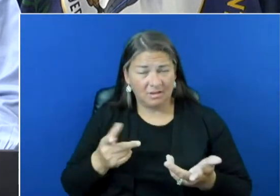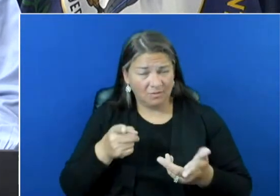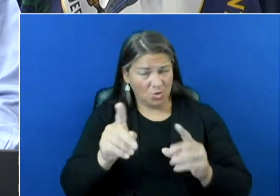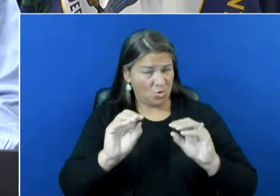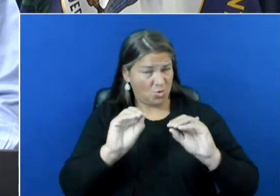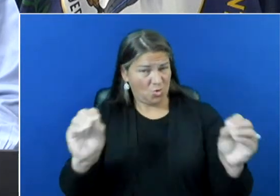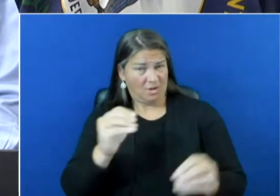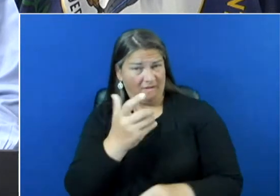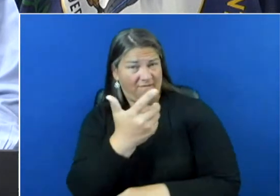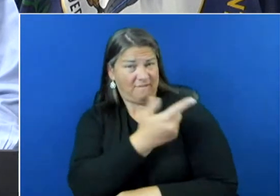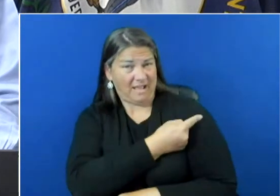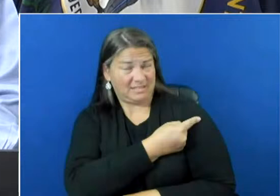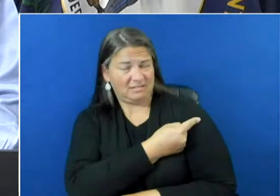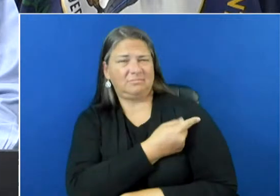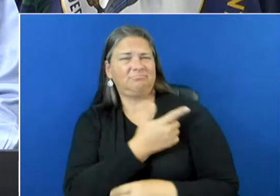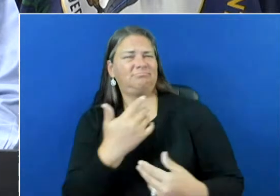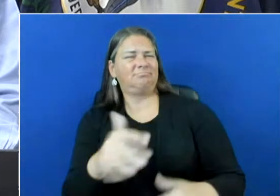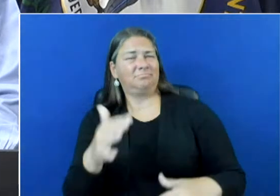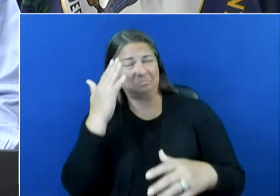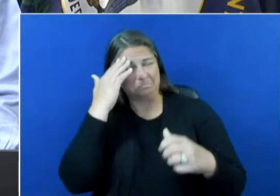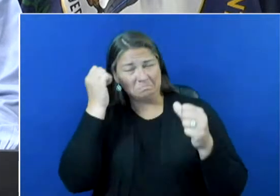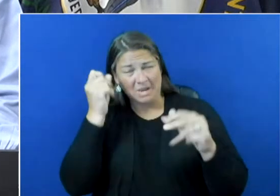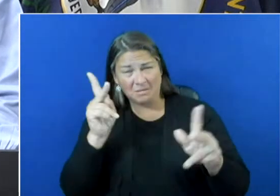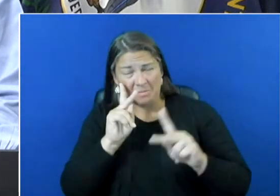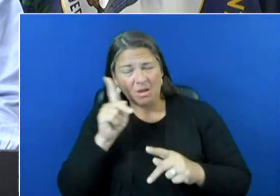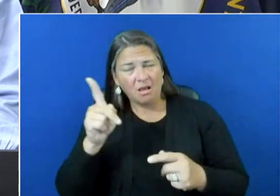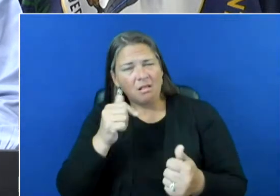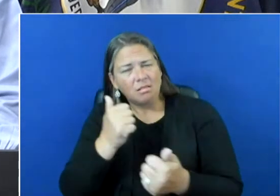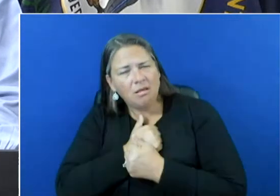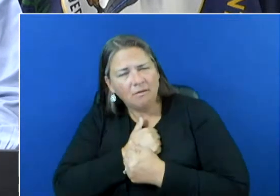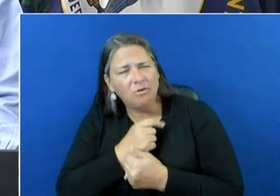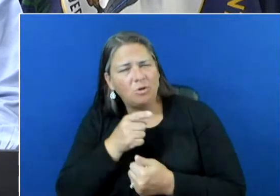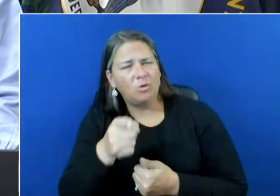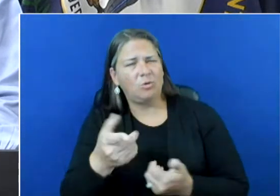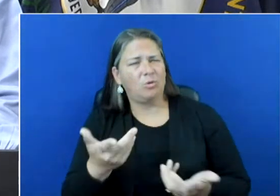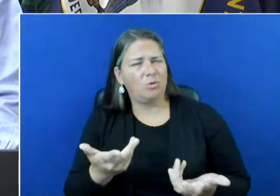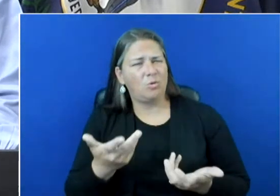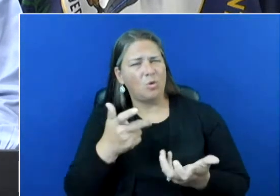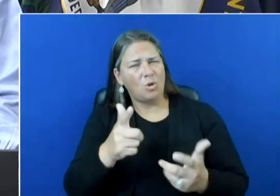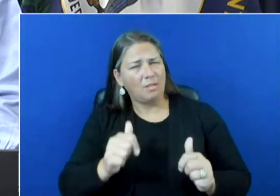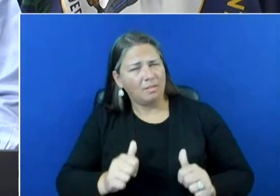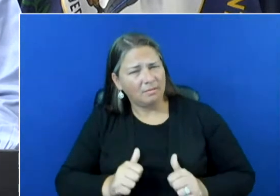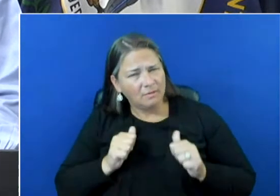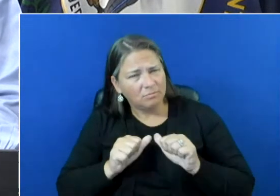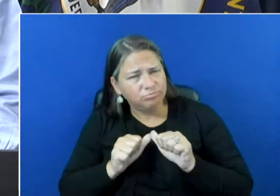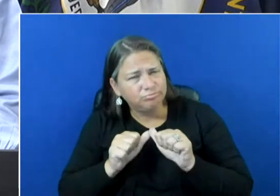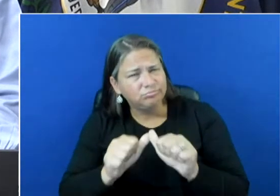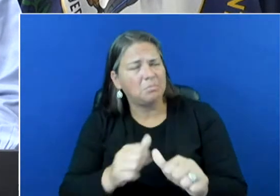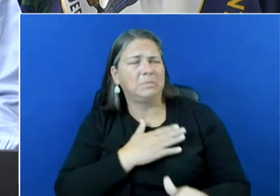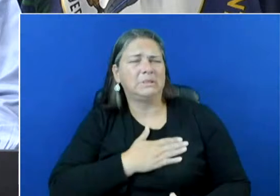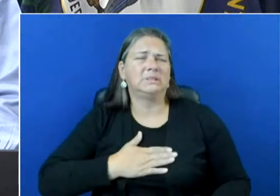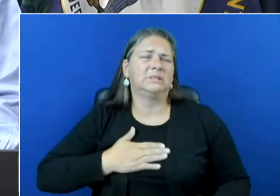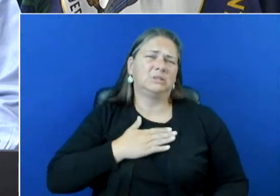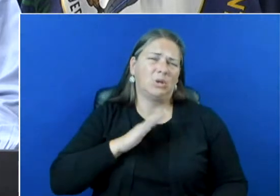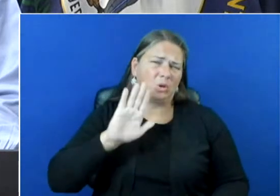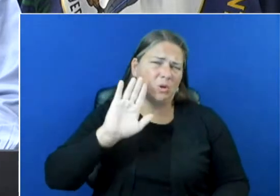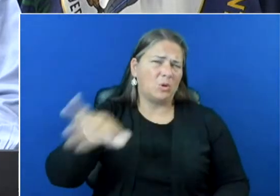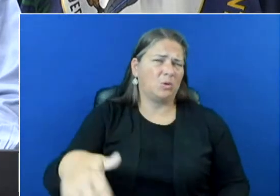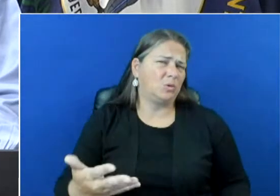you. They want you to be around. Please go do it. Please don't be a vehicle this can